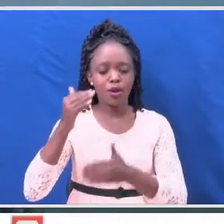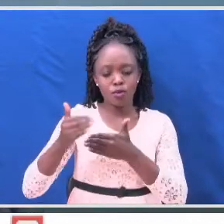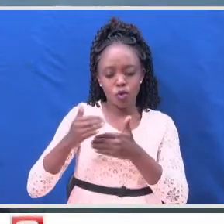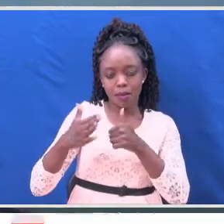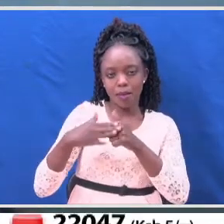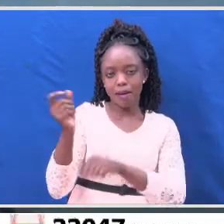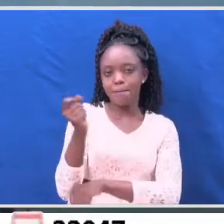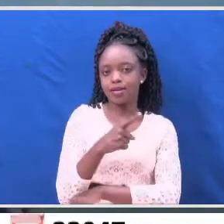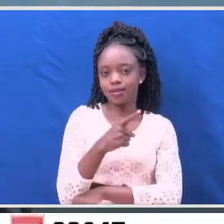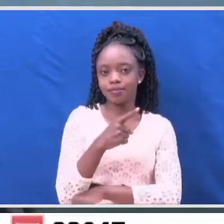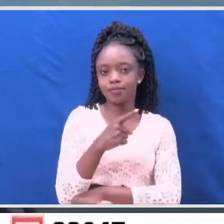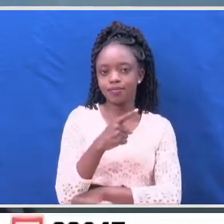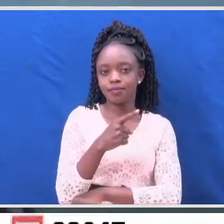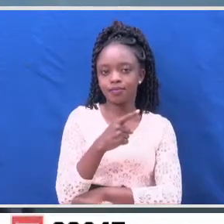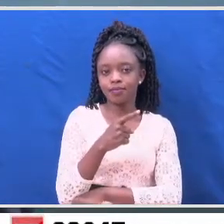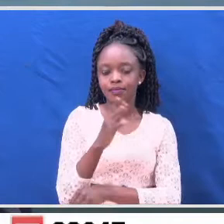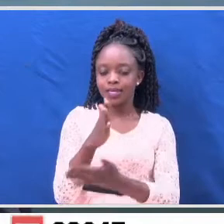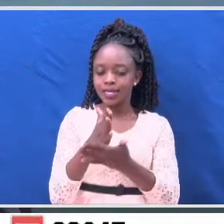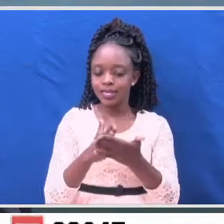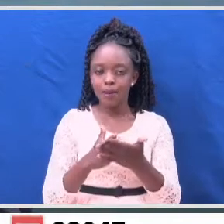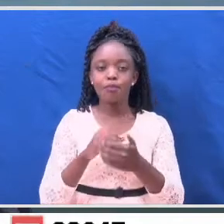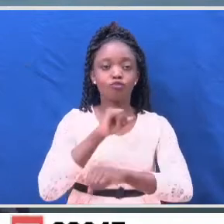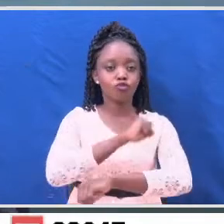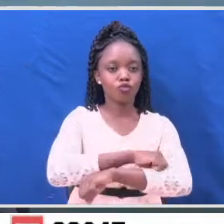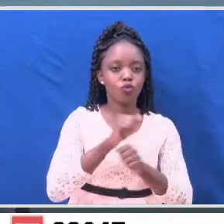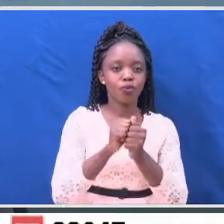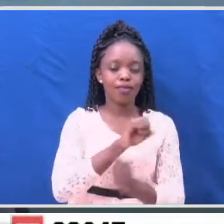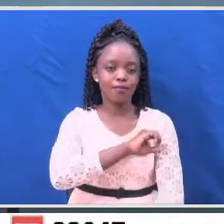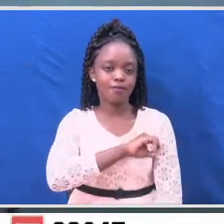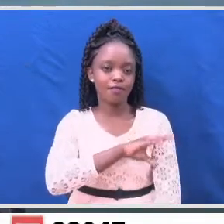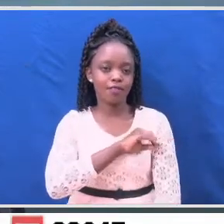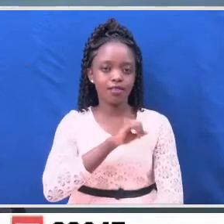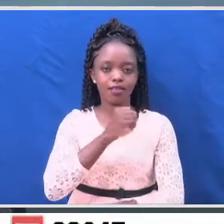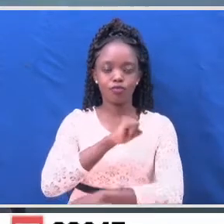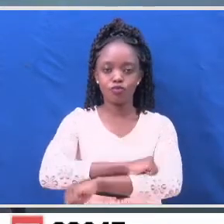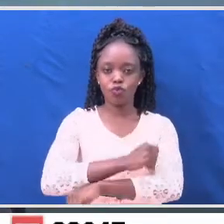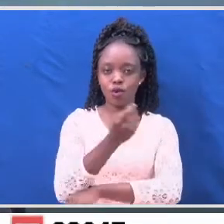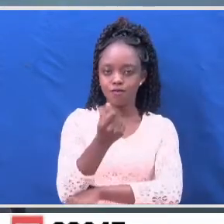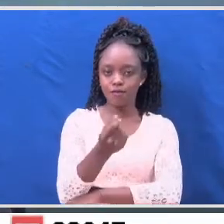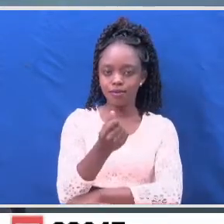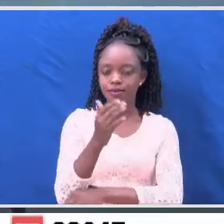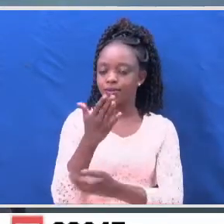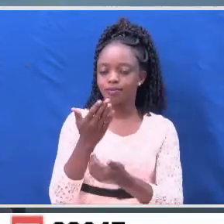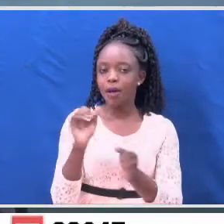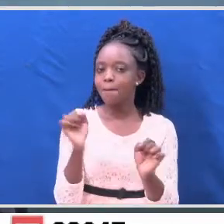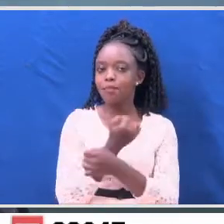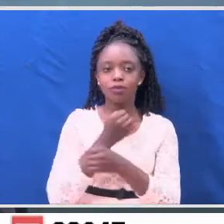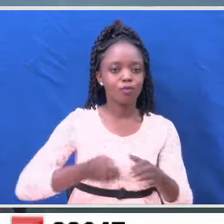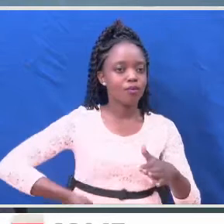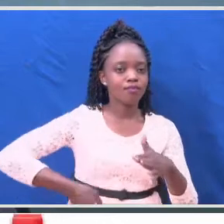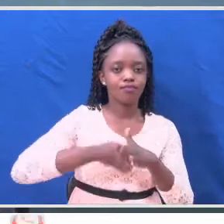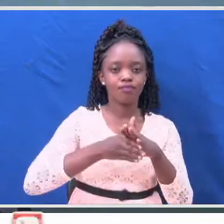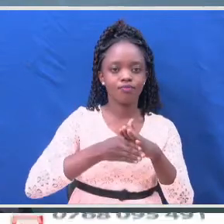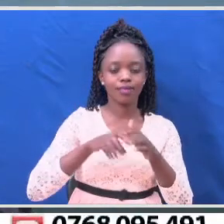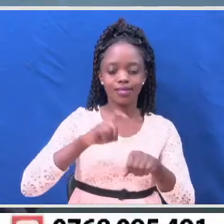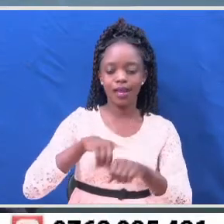9 months. And although some may be heading to school with fear arrears, none of them will be turned away as directed by the